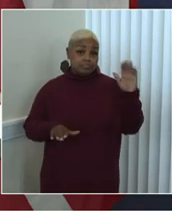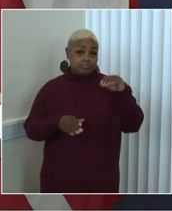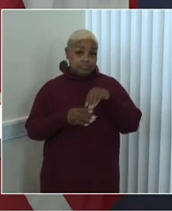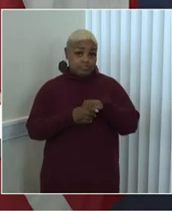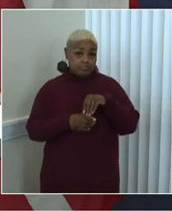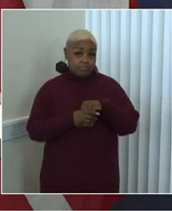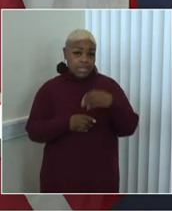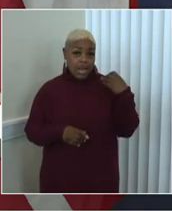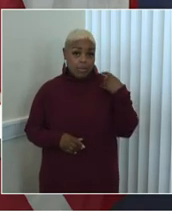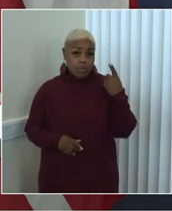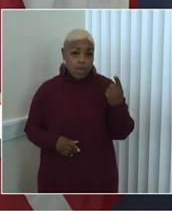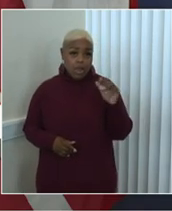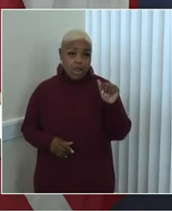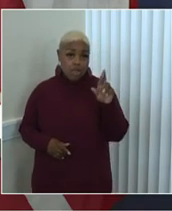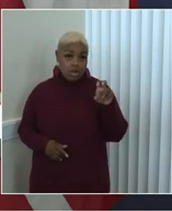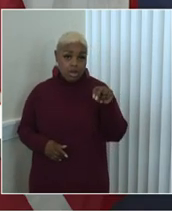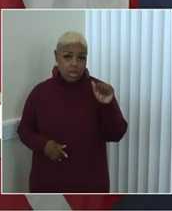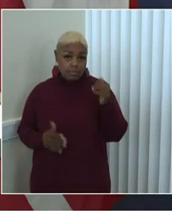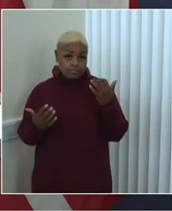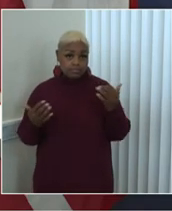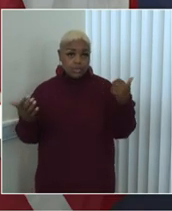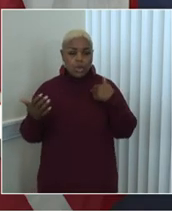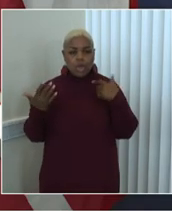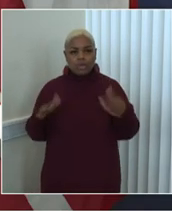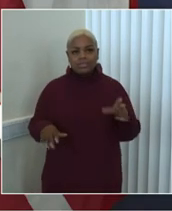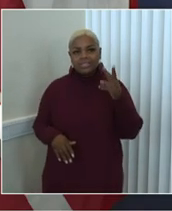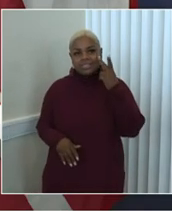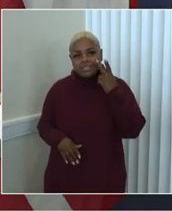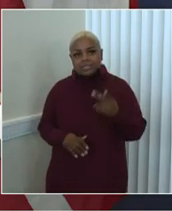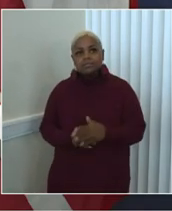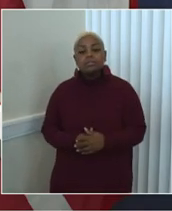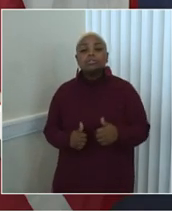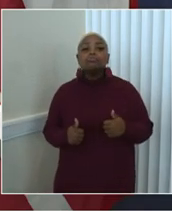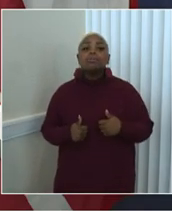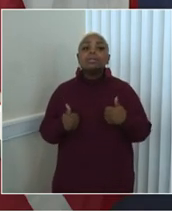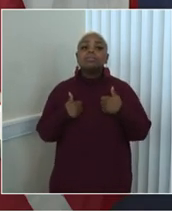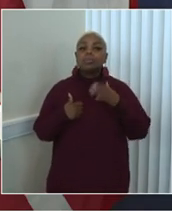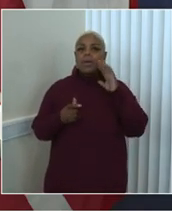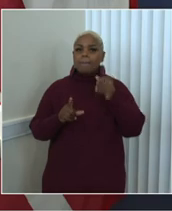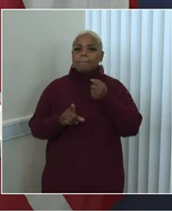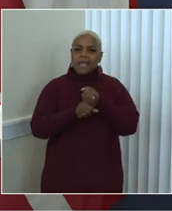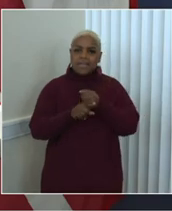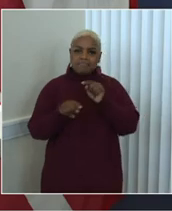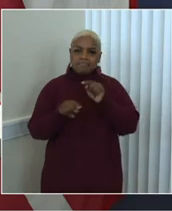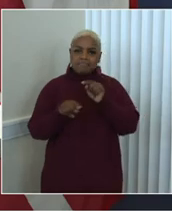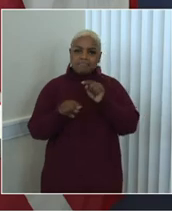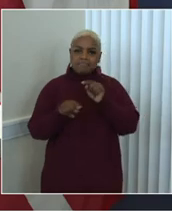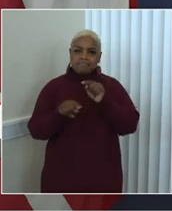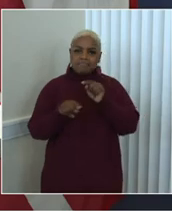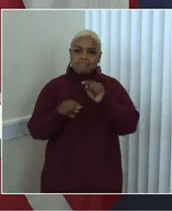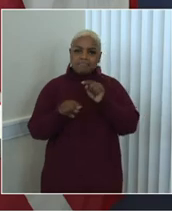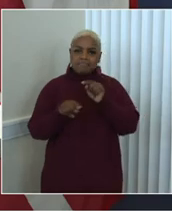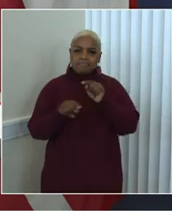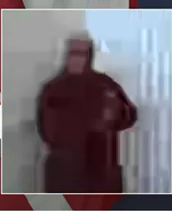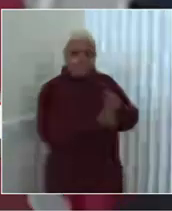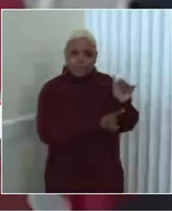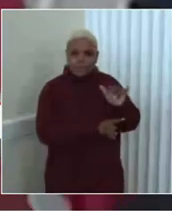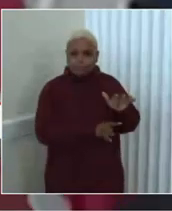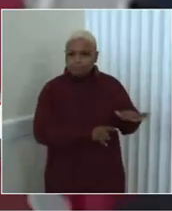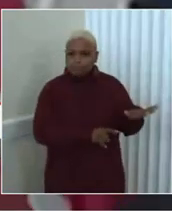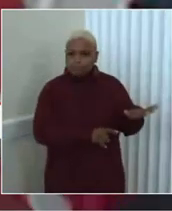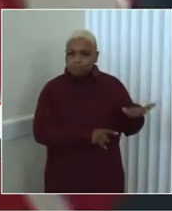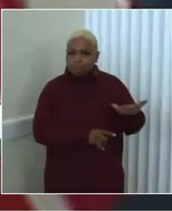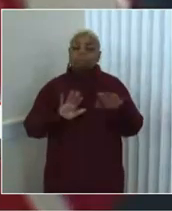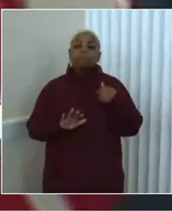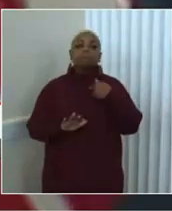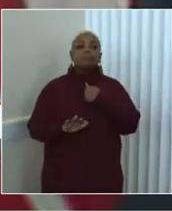as you are currently seeing, there will be impacts to residents, businesses, and visitors in Chinatown and Penn Quarter neighborhoods. The